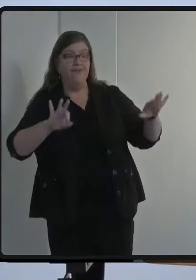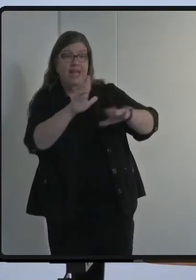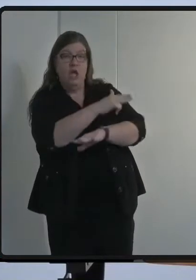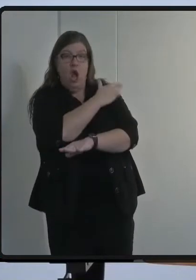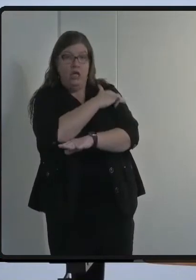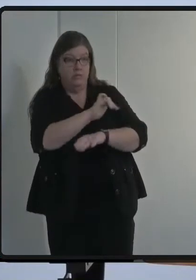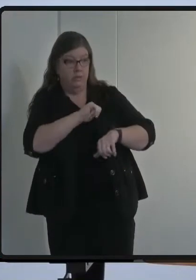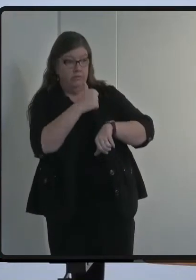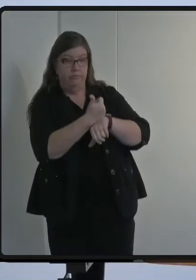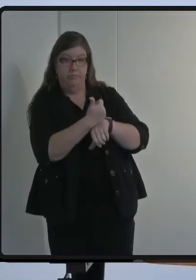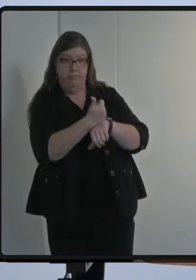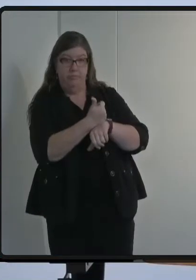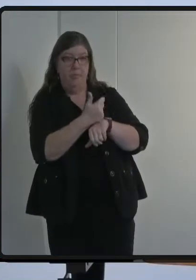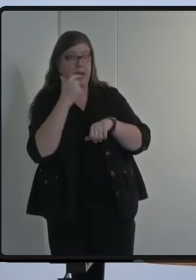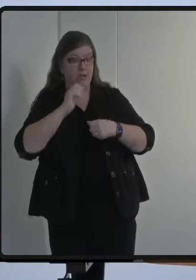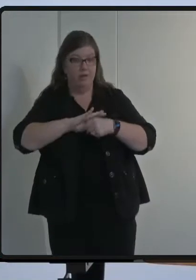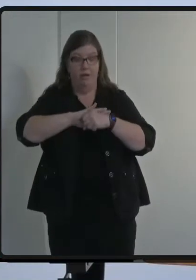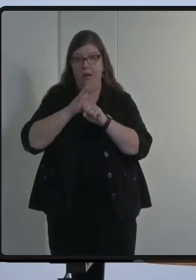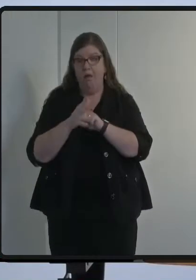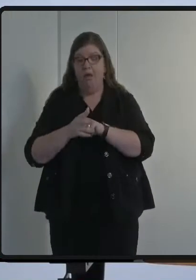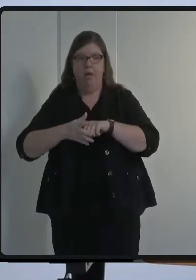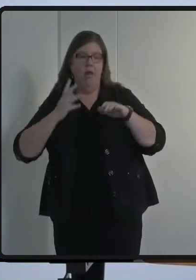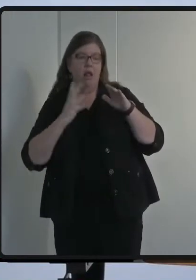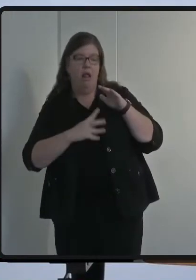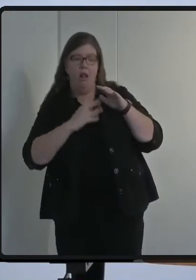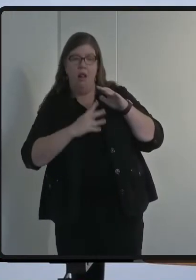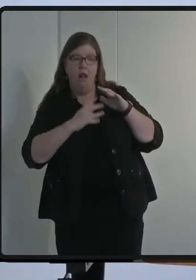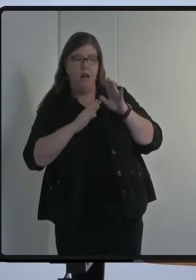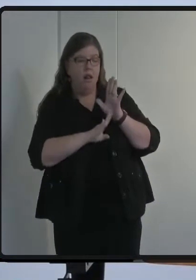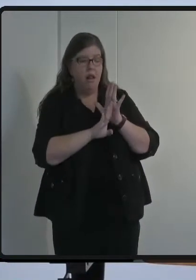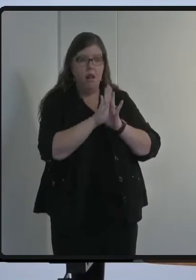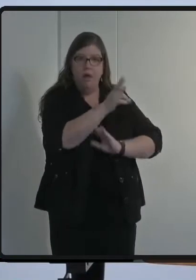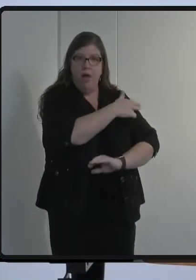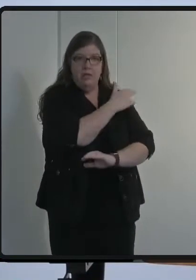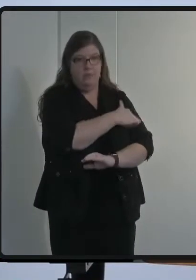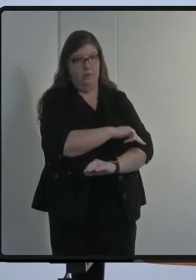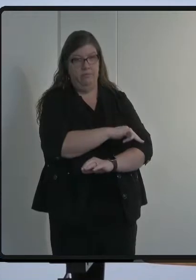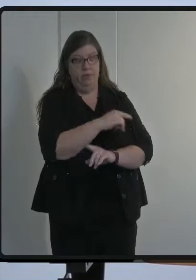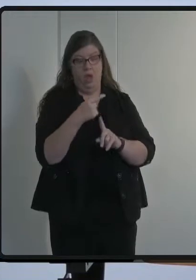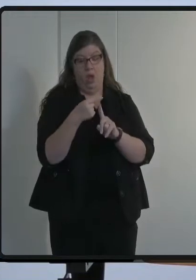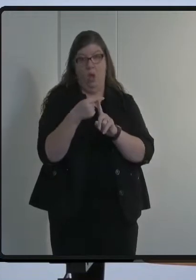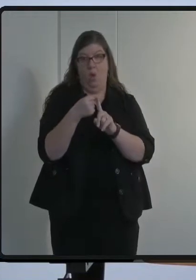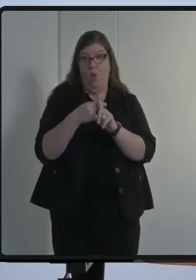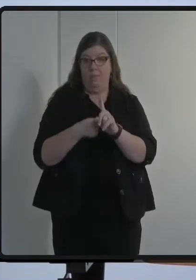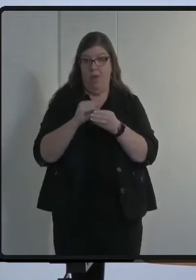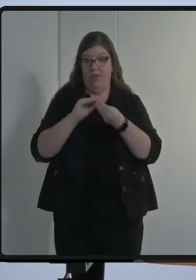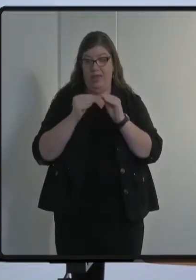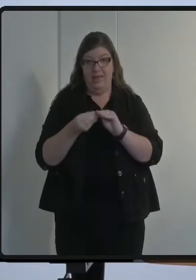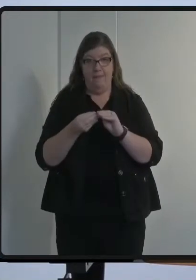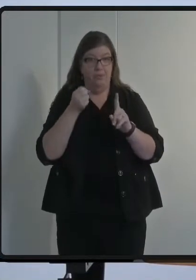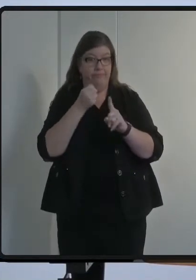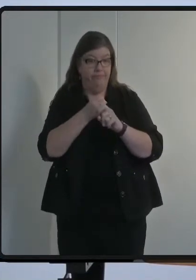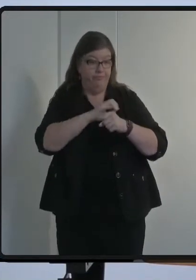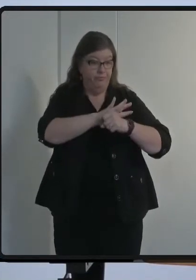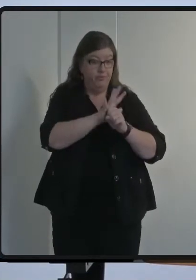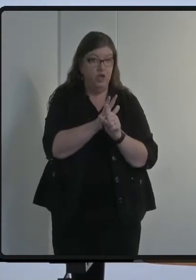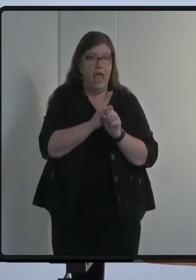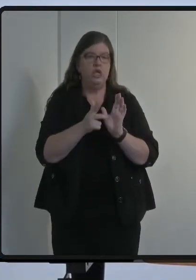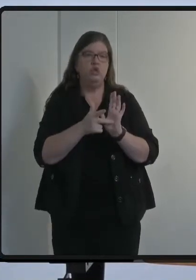in COVID-19 cases threatens to overwhelm hospitals. In just 1 month, the number of COVID-19 cases in Wisconsin has